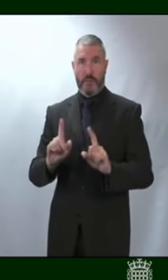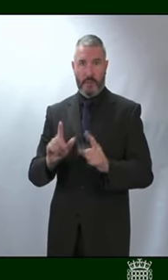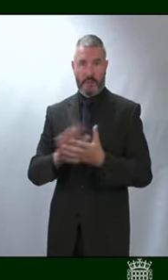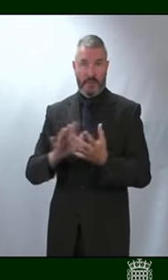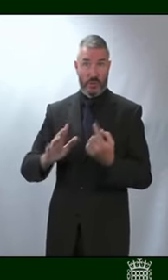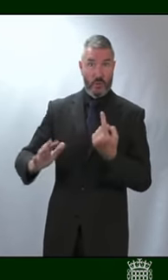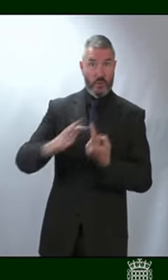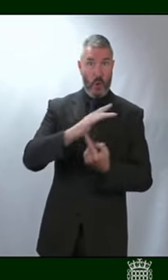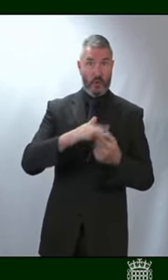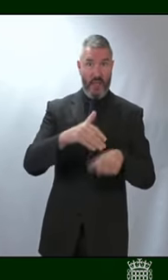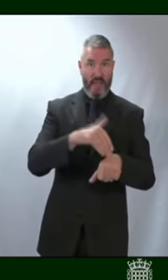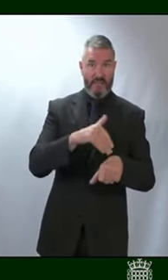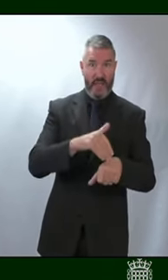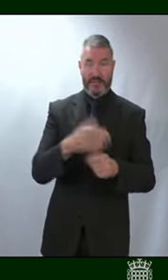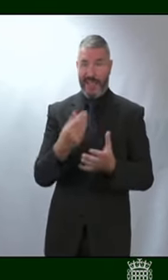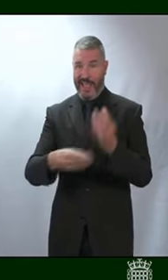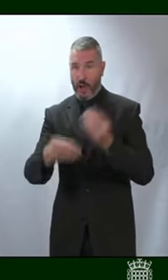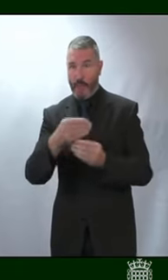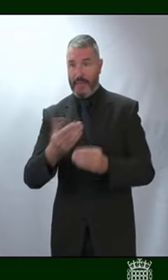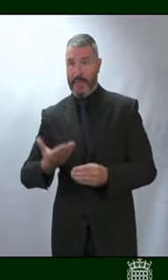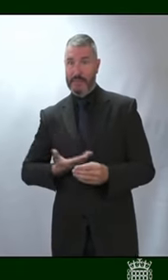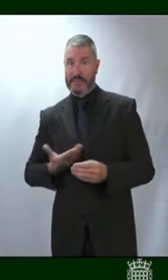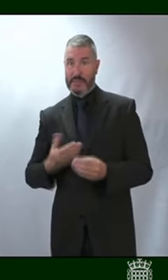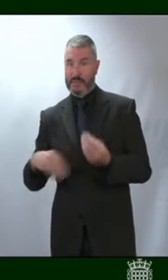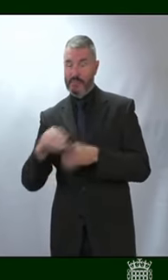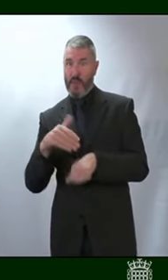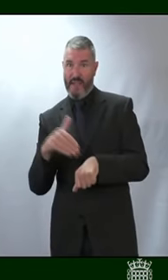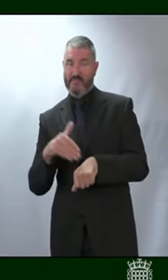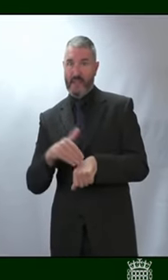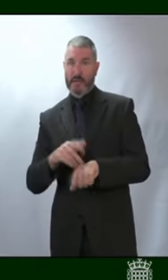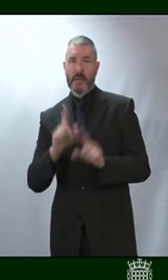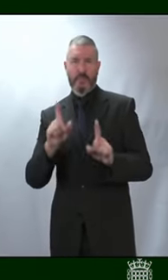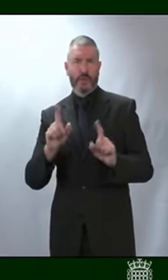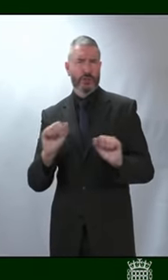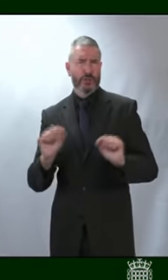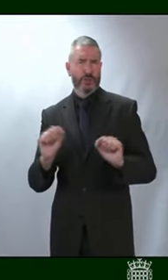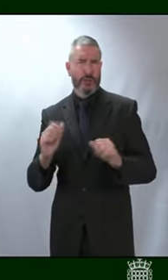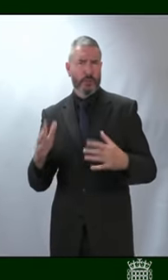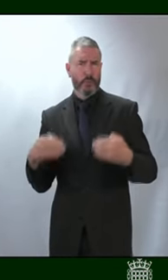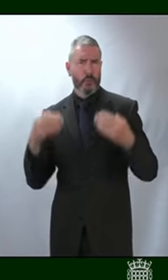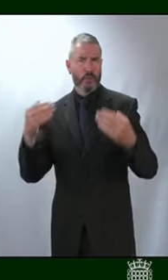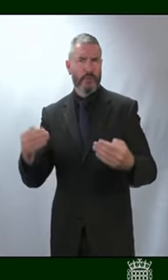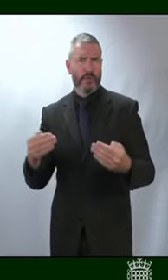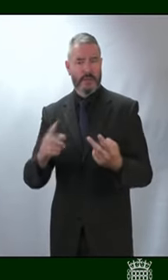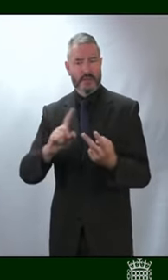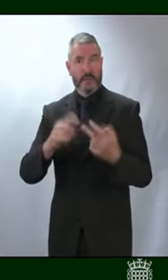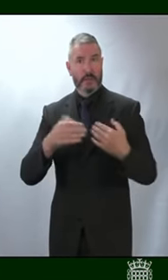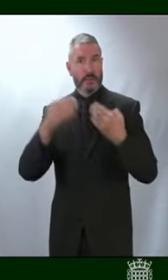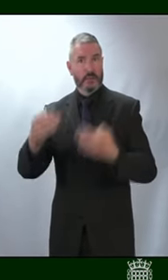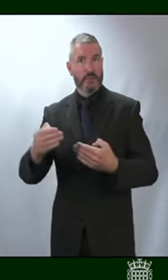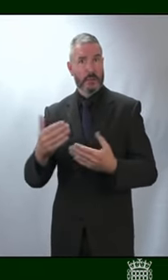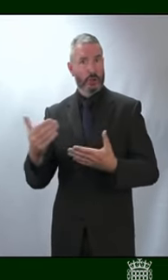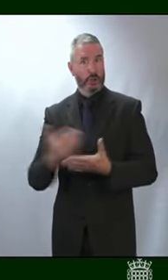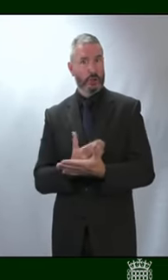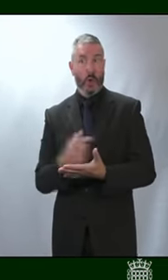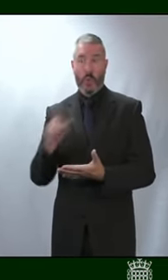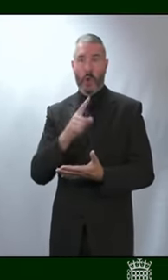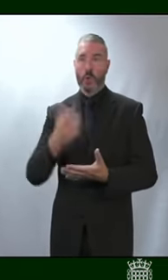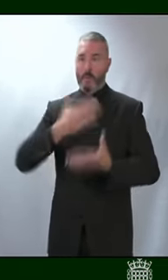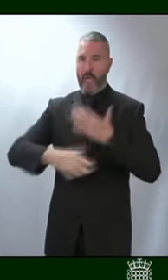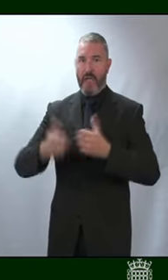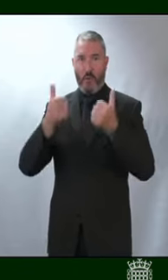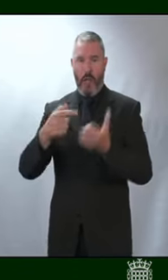business and economic impact. But as yet, the UK government haven't moved to ensure in this new phase that there is full security for those doing the right thing. So